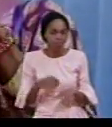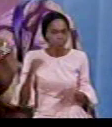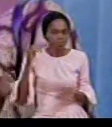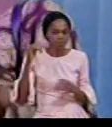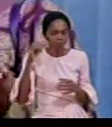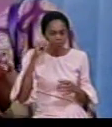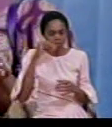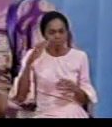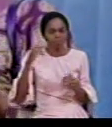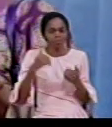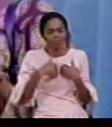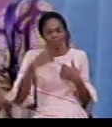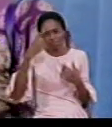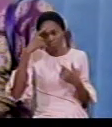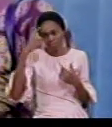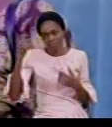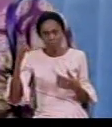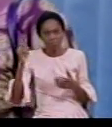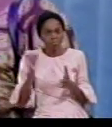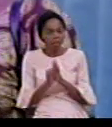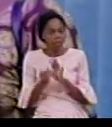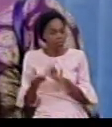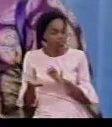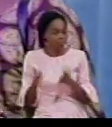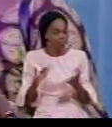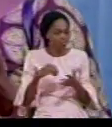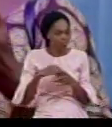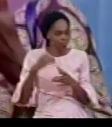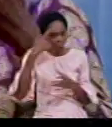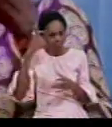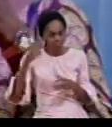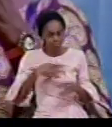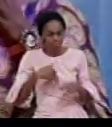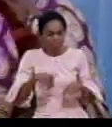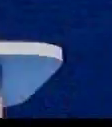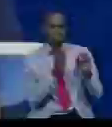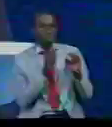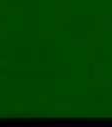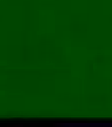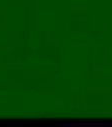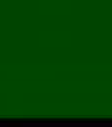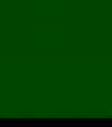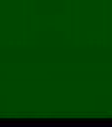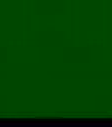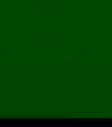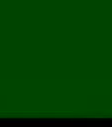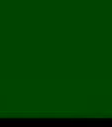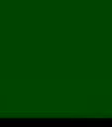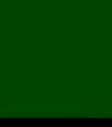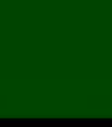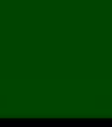again, that I was buried in that dream. I was buried, cover up.